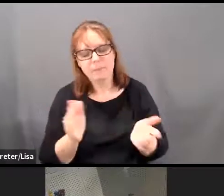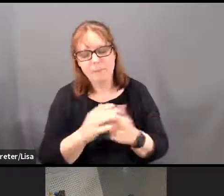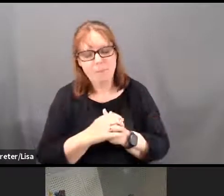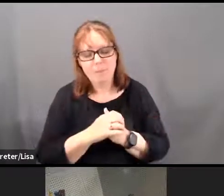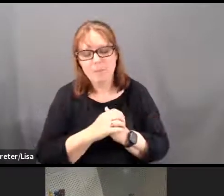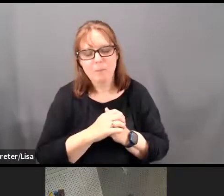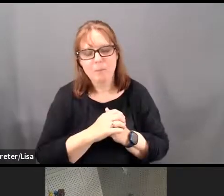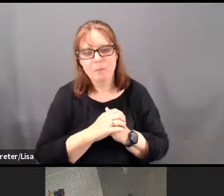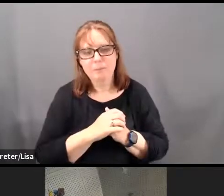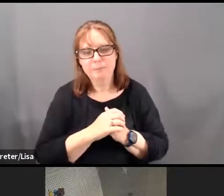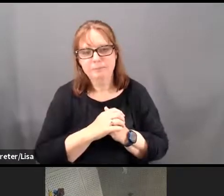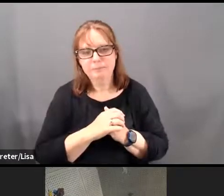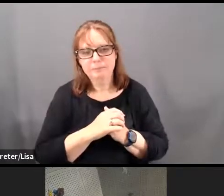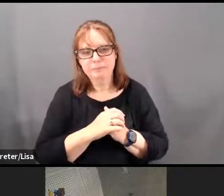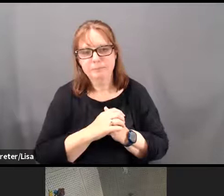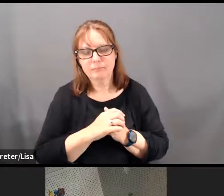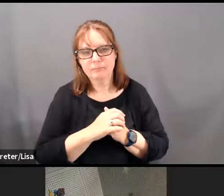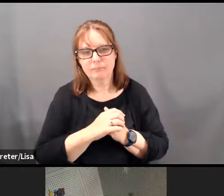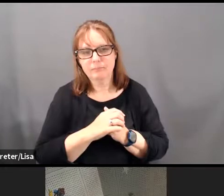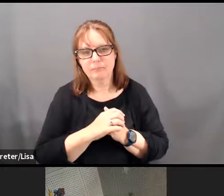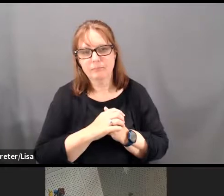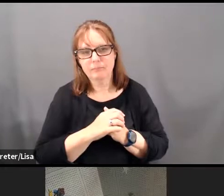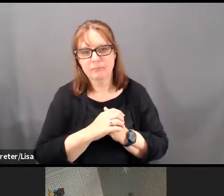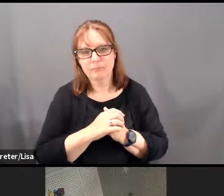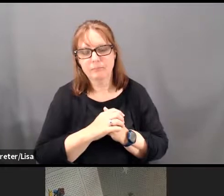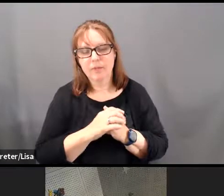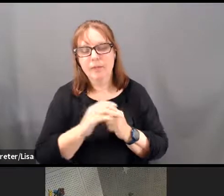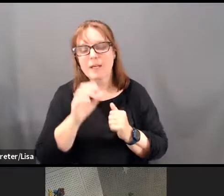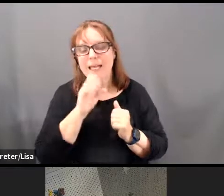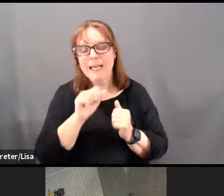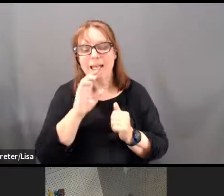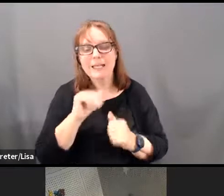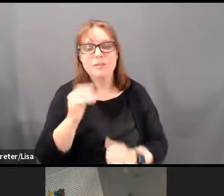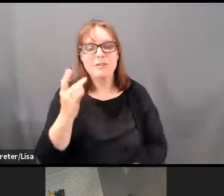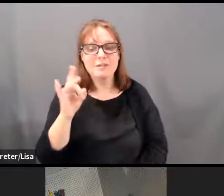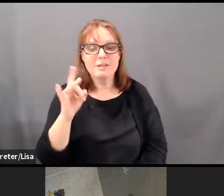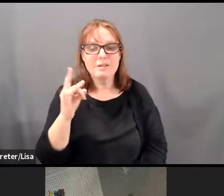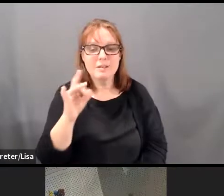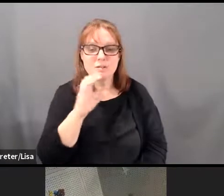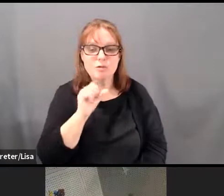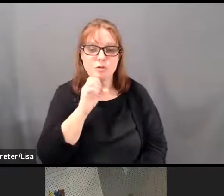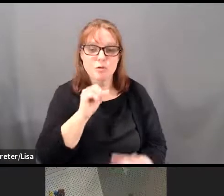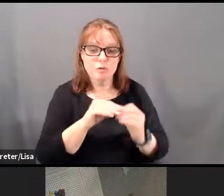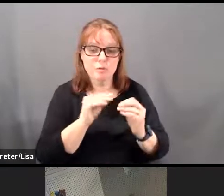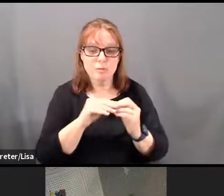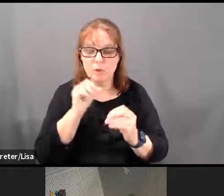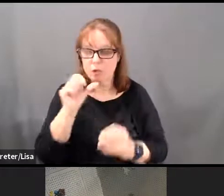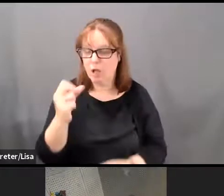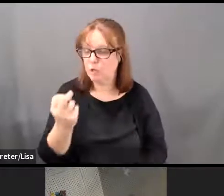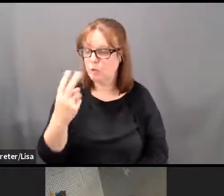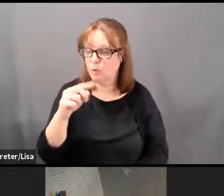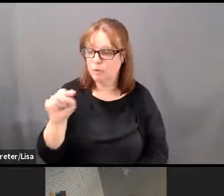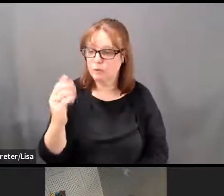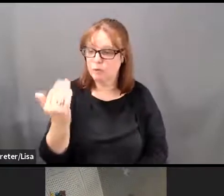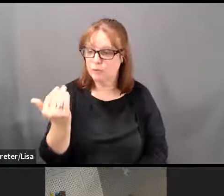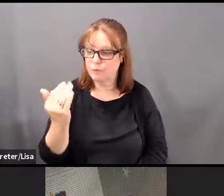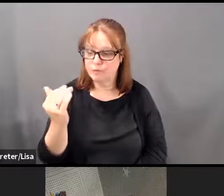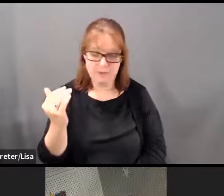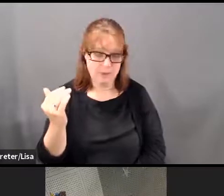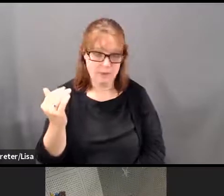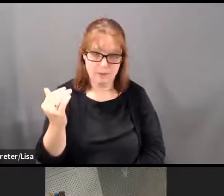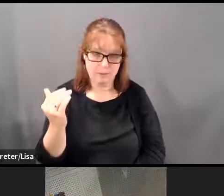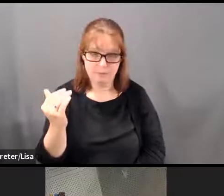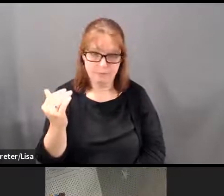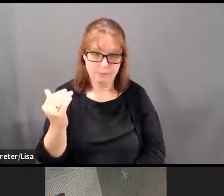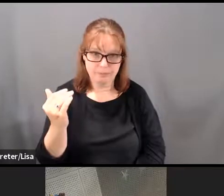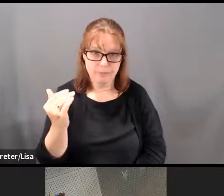at the cases that are being described right now, they're more so 18-year-olds and older, not the 12 to 15-year-olds. So it's still, again, something that's